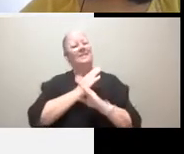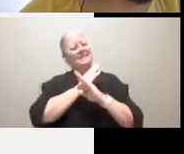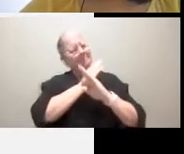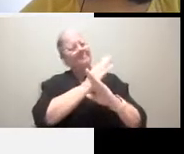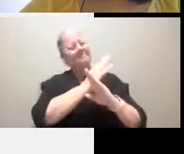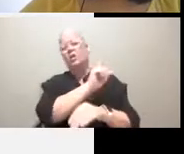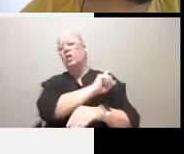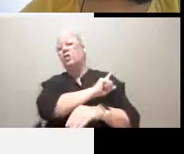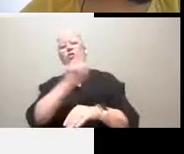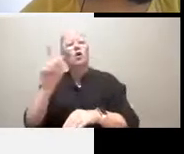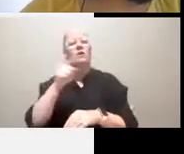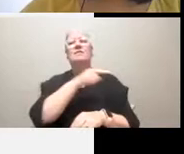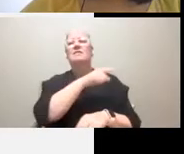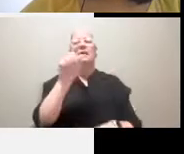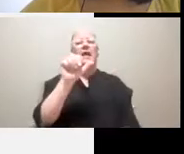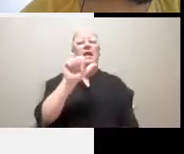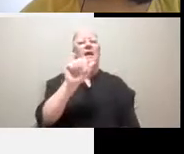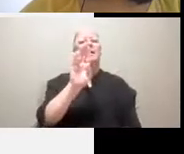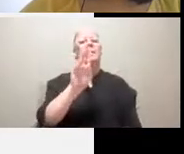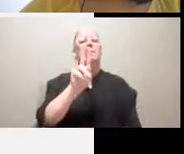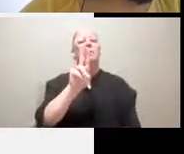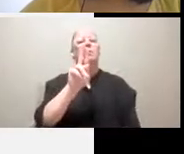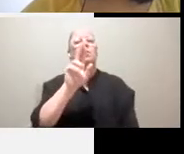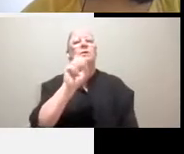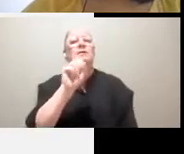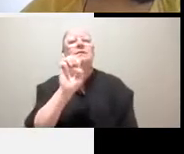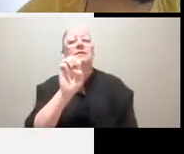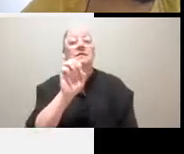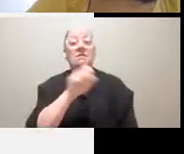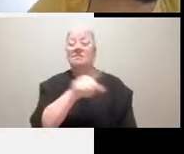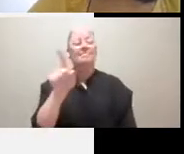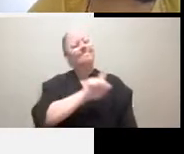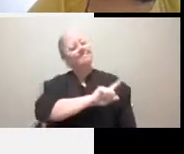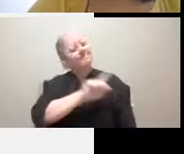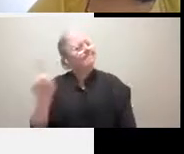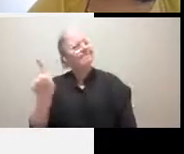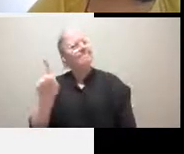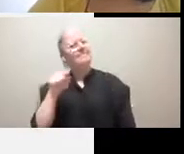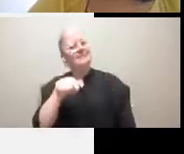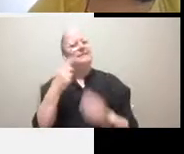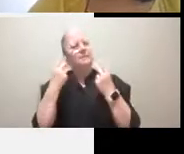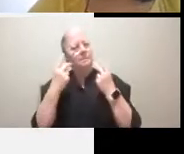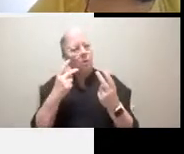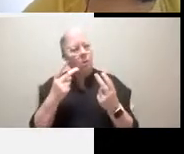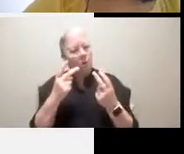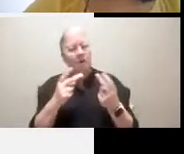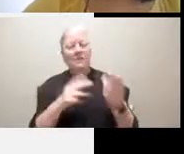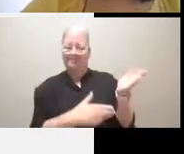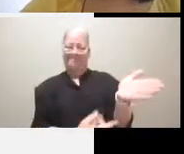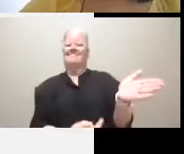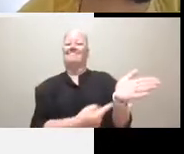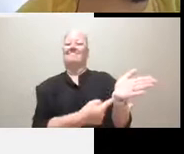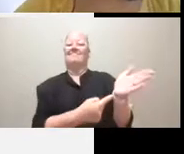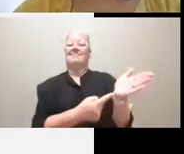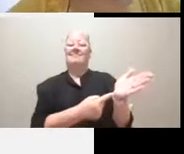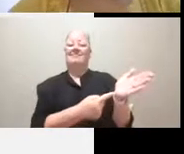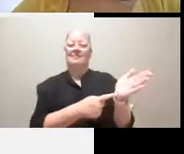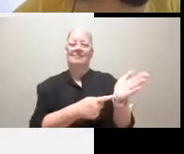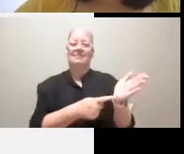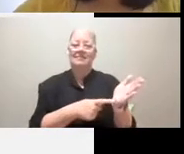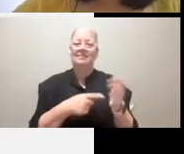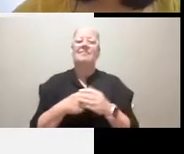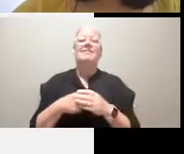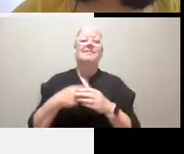can really support. But if it is other projects like this one that